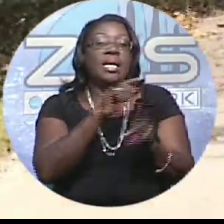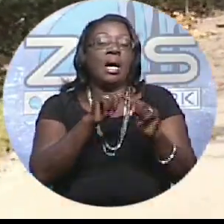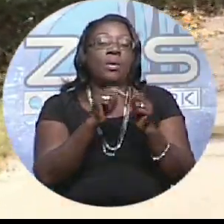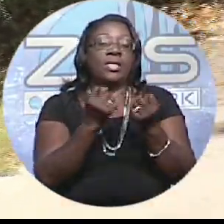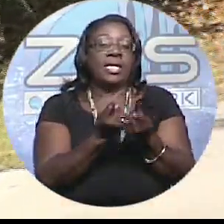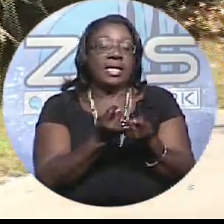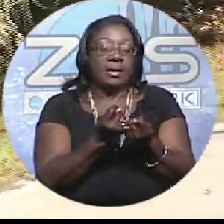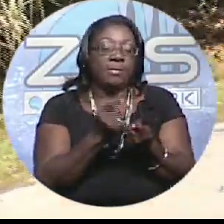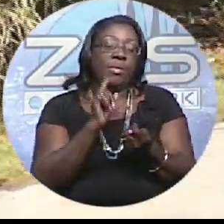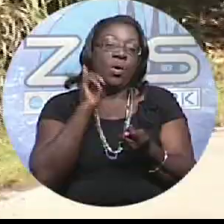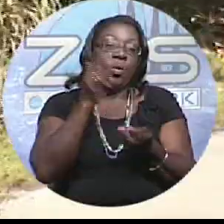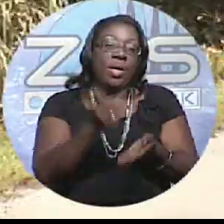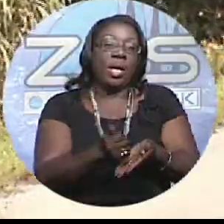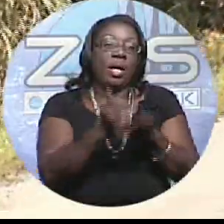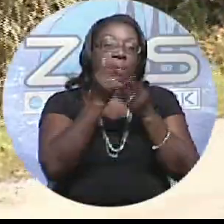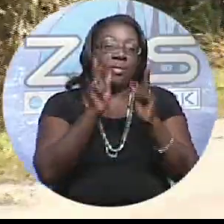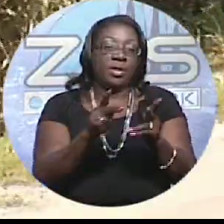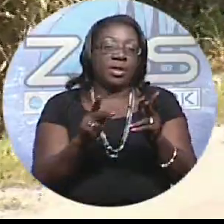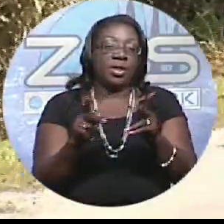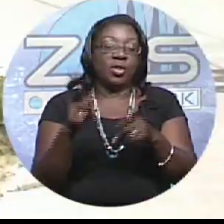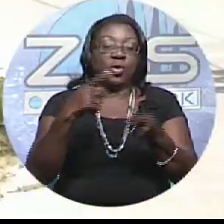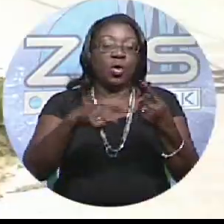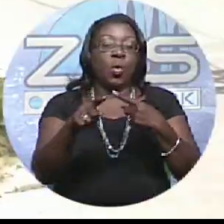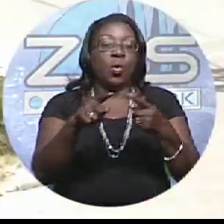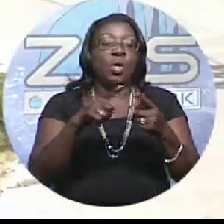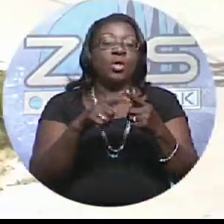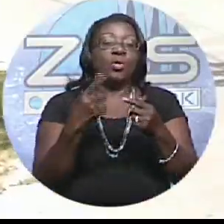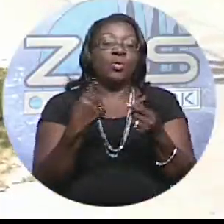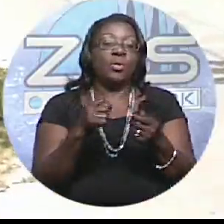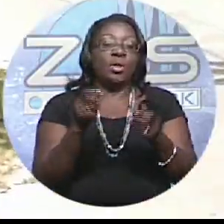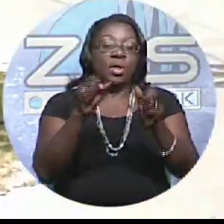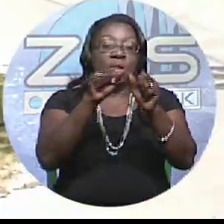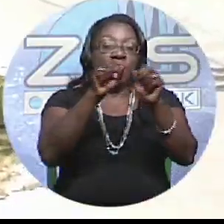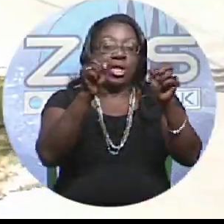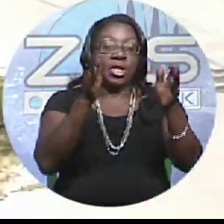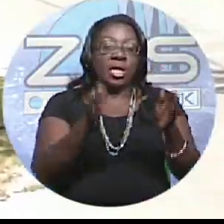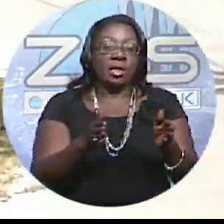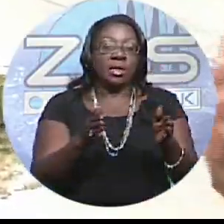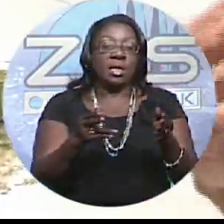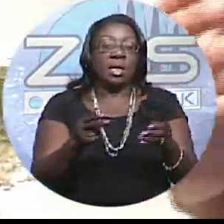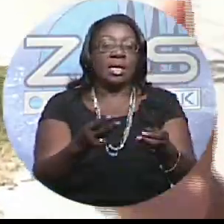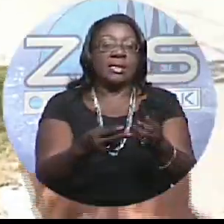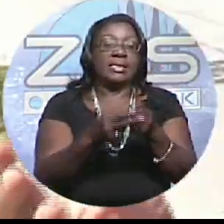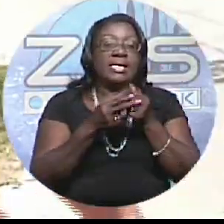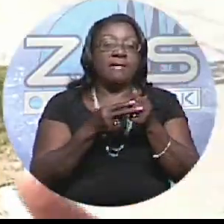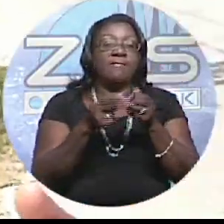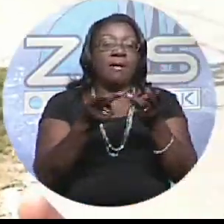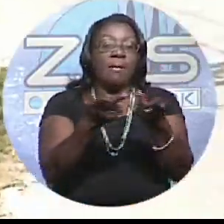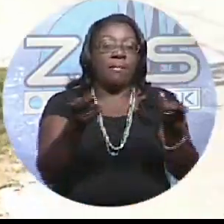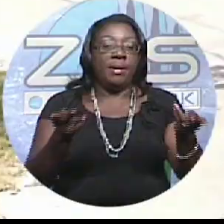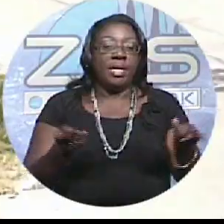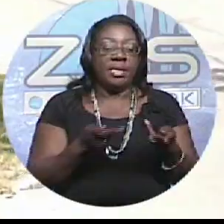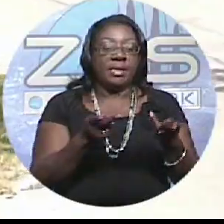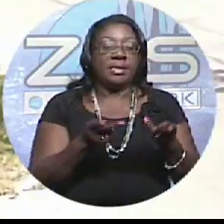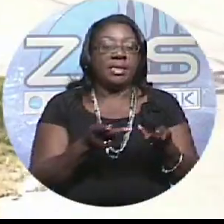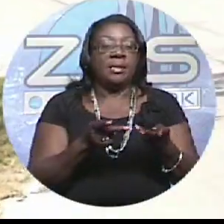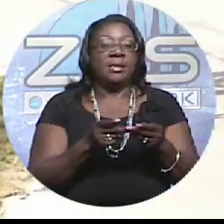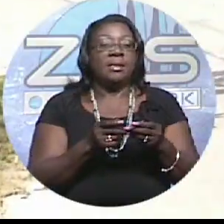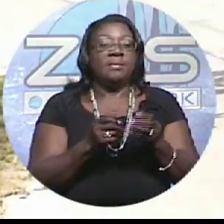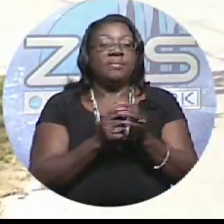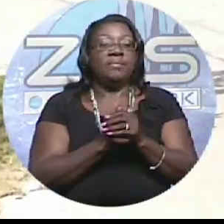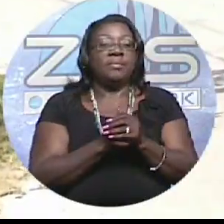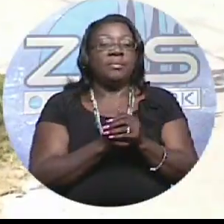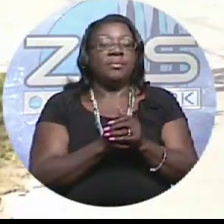get to them and get them to the shelter so that they can be safe. We want to send out a warning to all those persons. Once this tropical storm